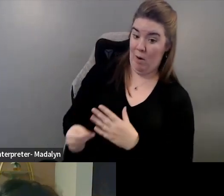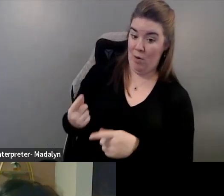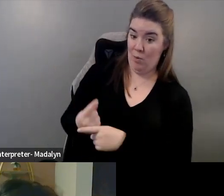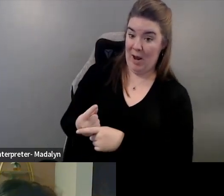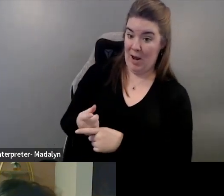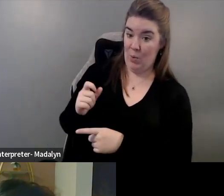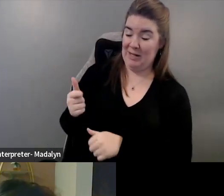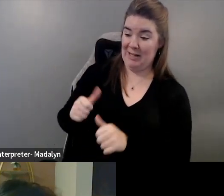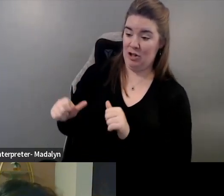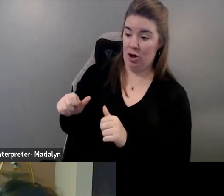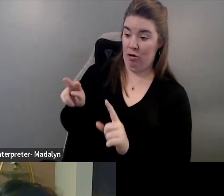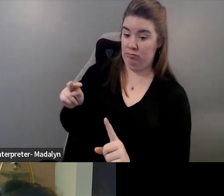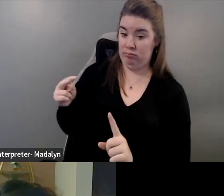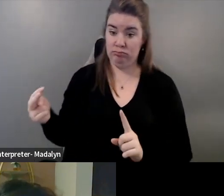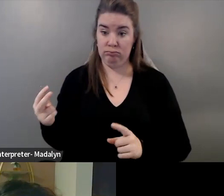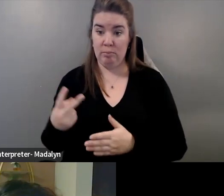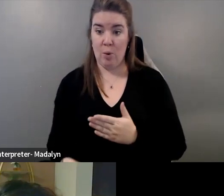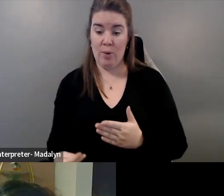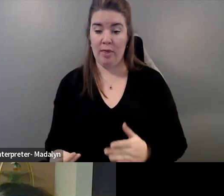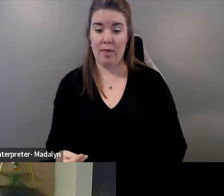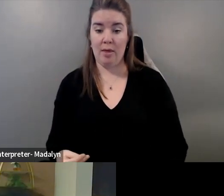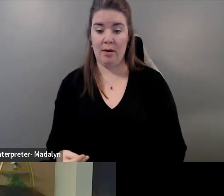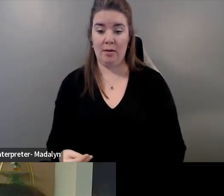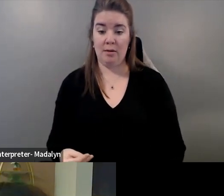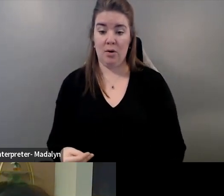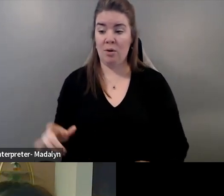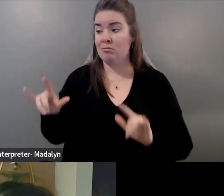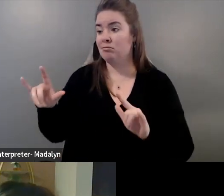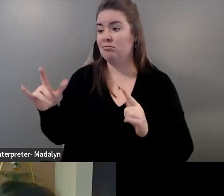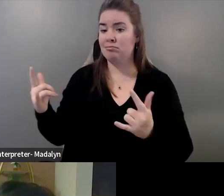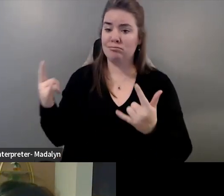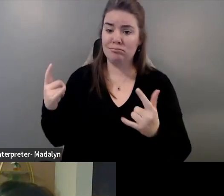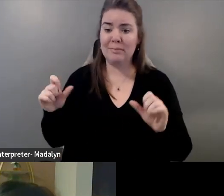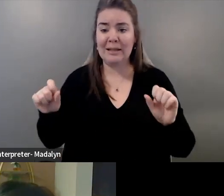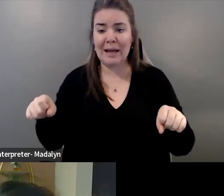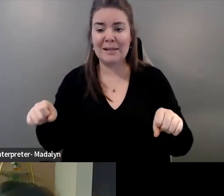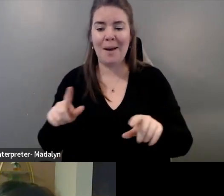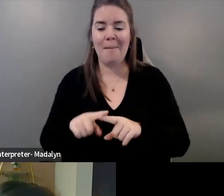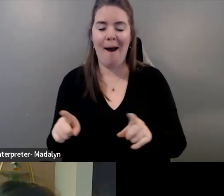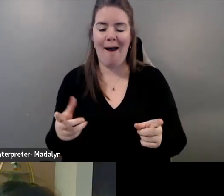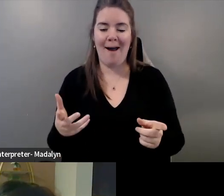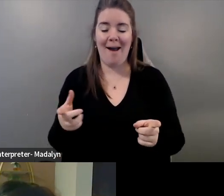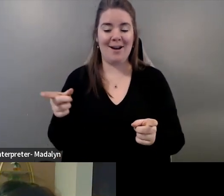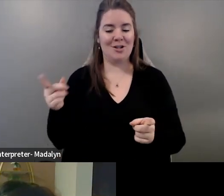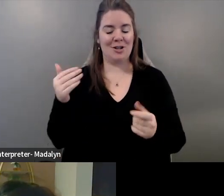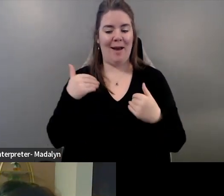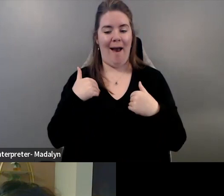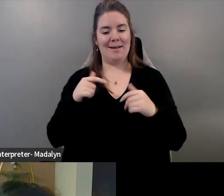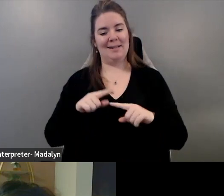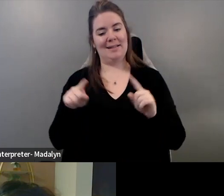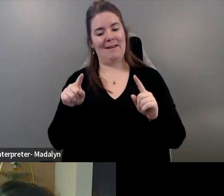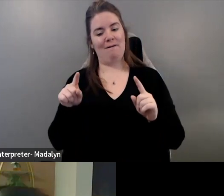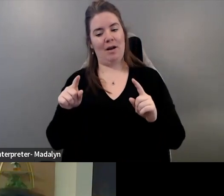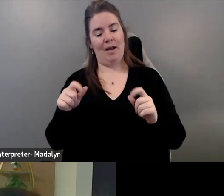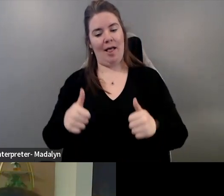are very different people. Doesn't mean we don't love each other, but you know what? She's going to have a very different life experience